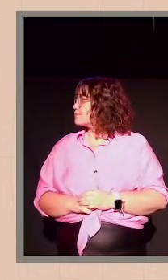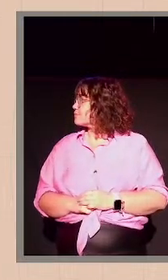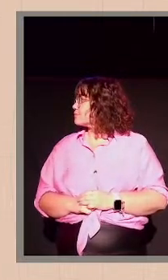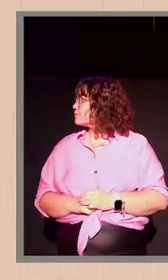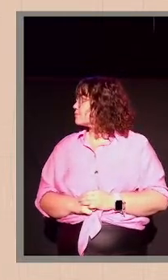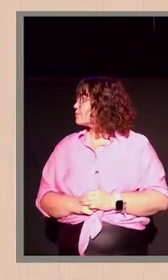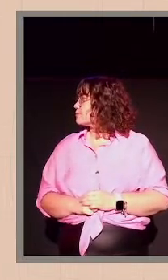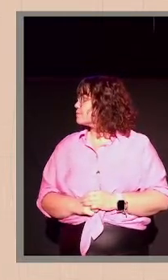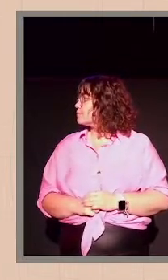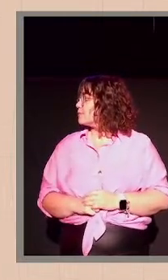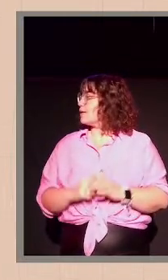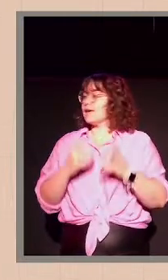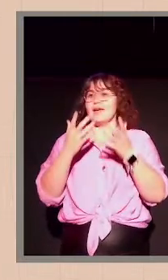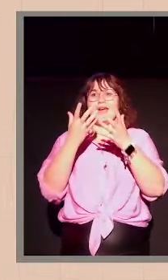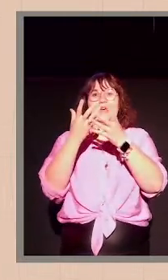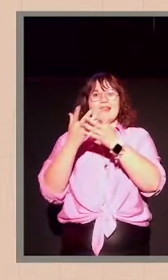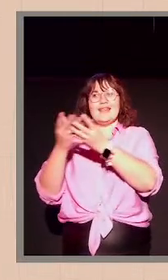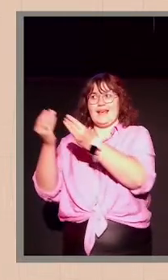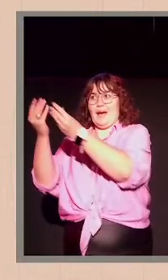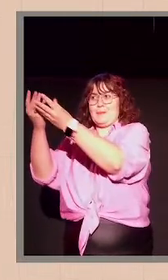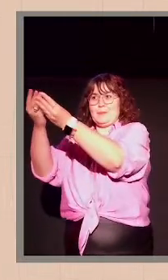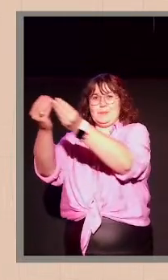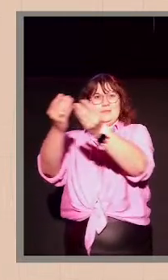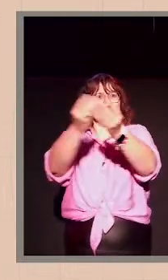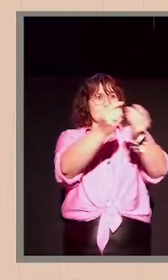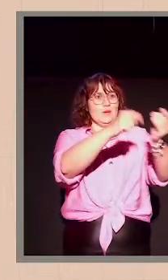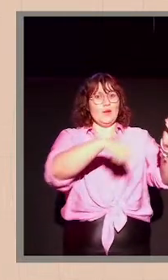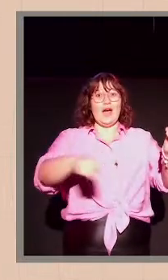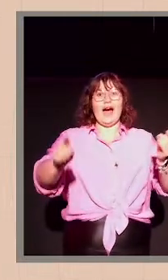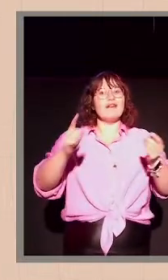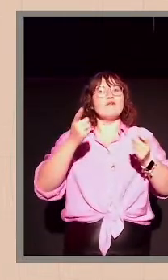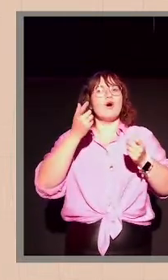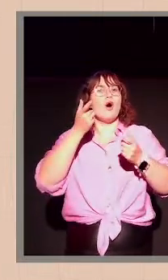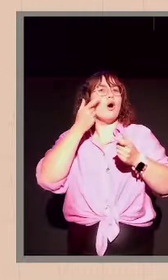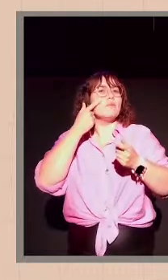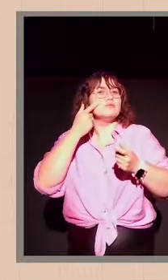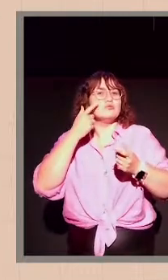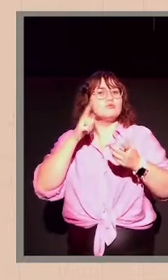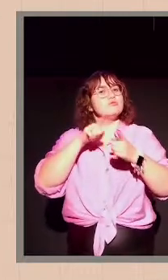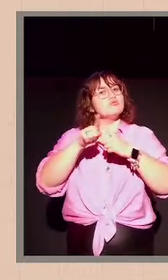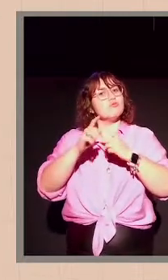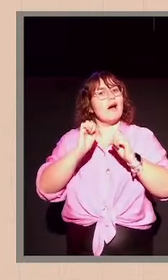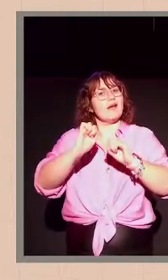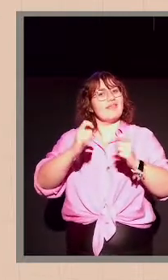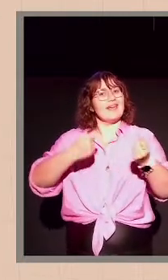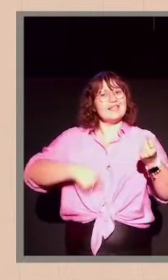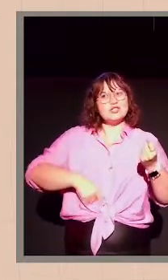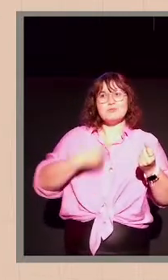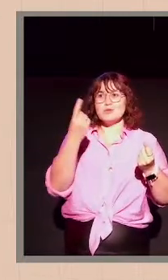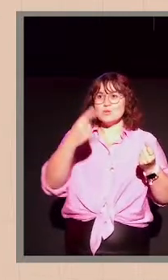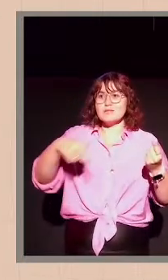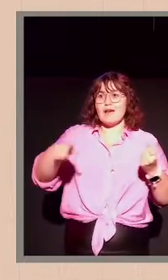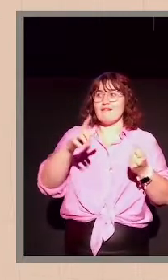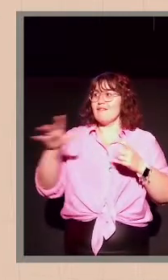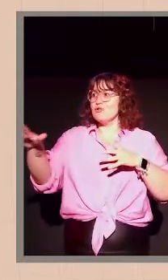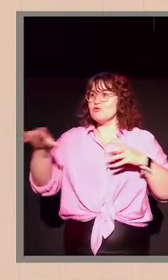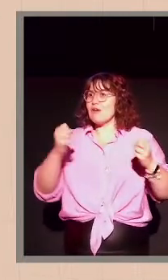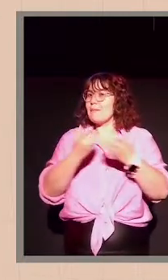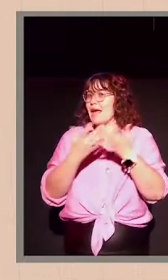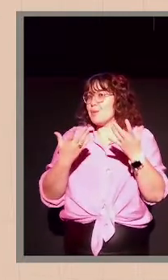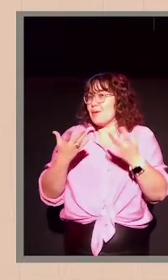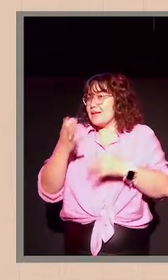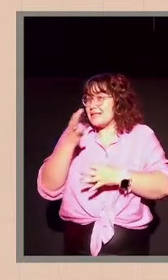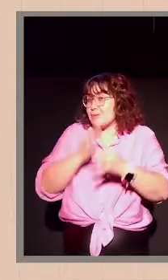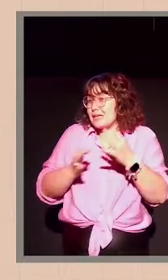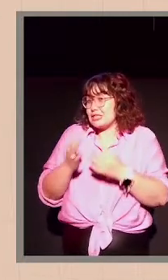In the gaps, there is an opportunity for you to go and have a go on some of the instruments and try out various things, so please do. And also grab any of the team if you've got any questions about anything, you